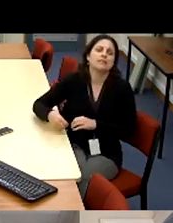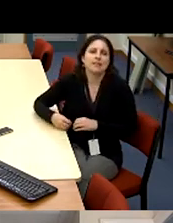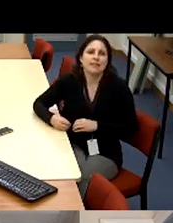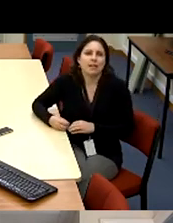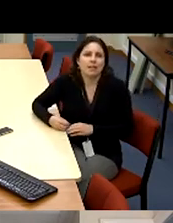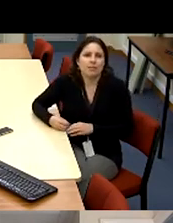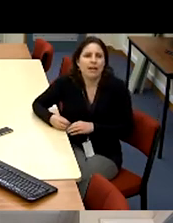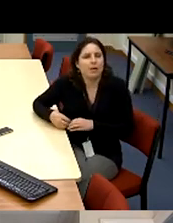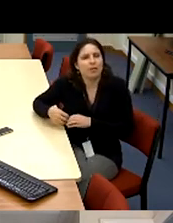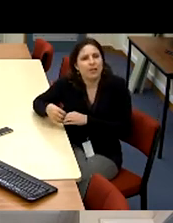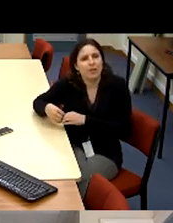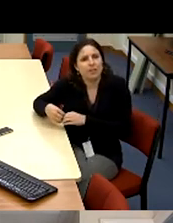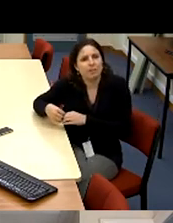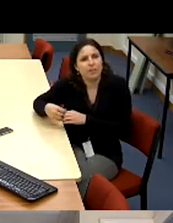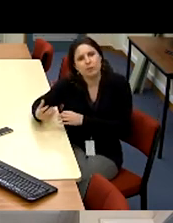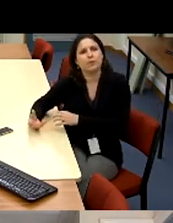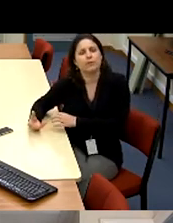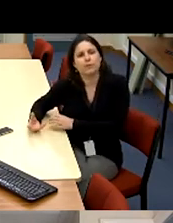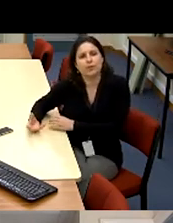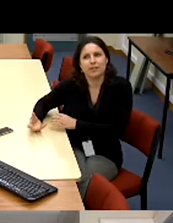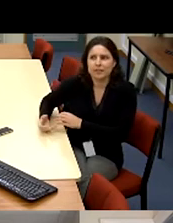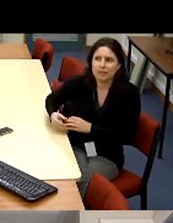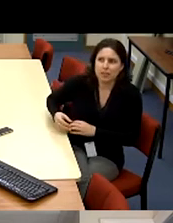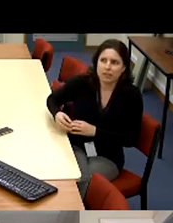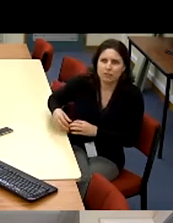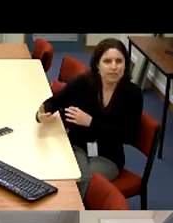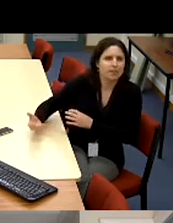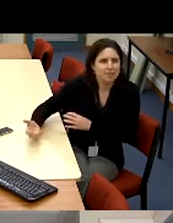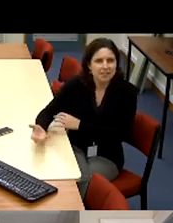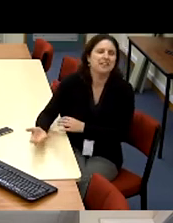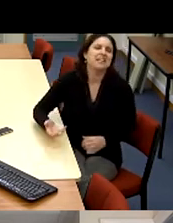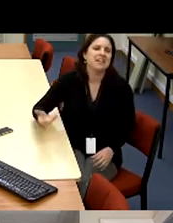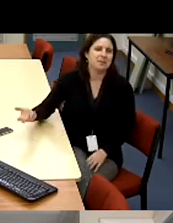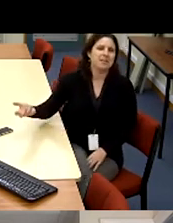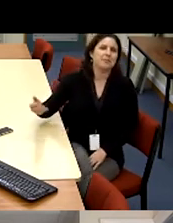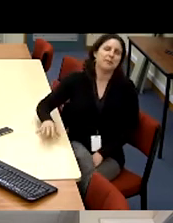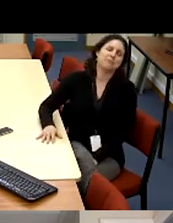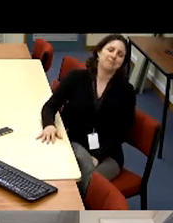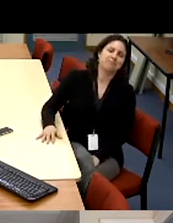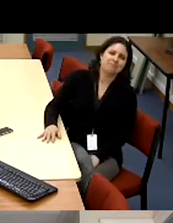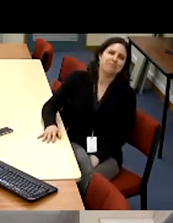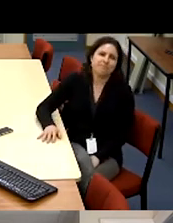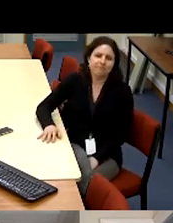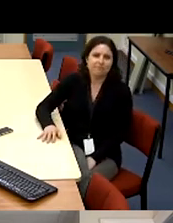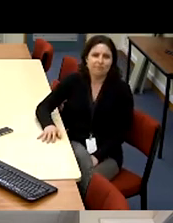underlying how are they going to be useful for New Zealand in a way as well.